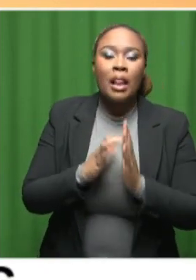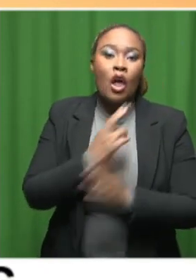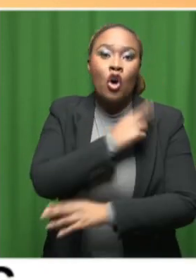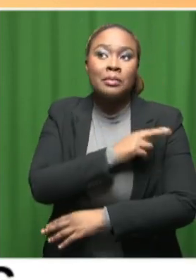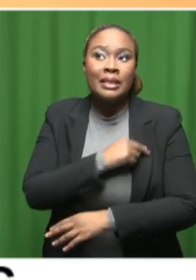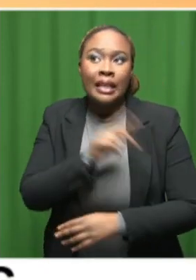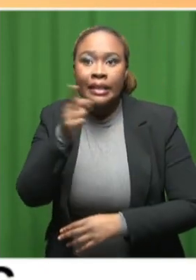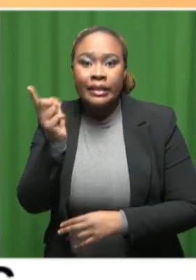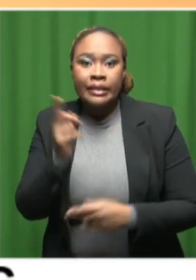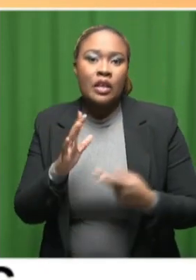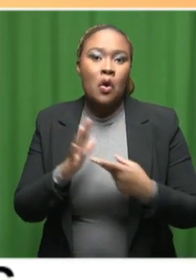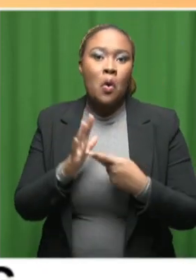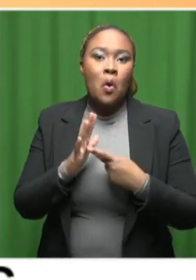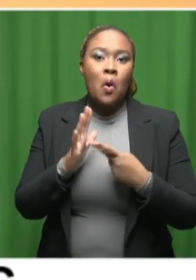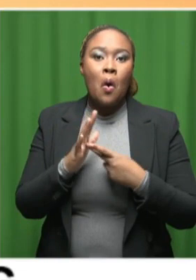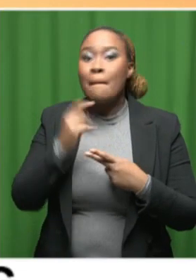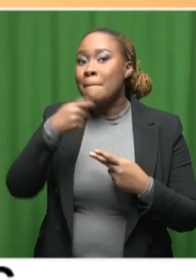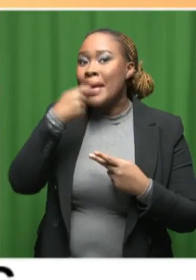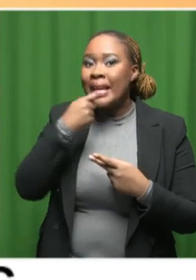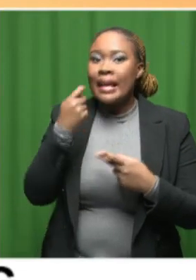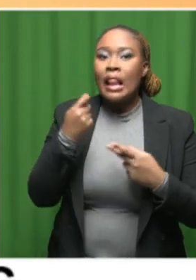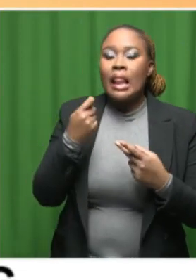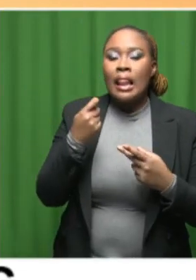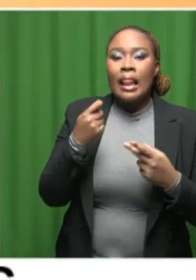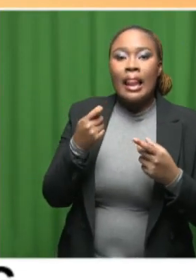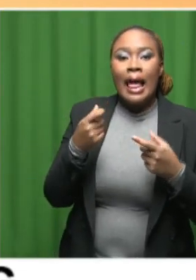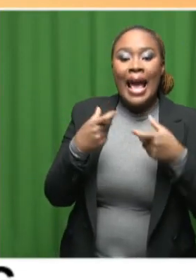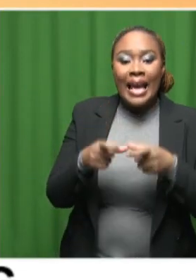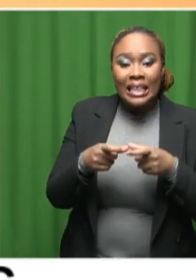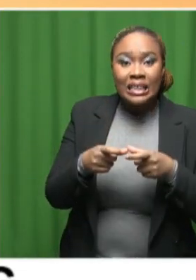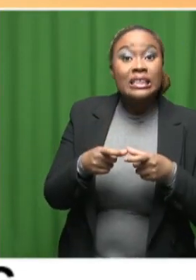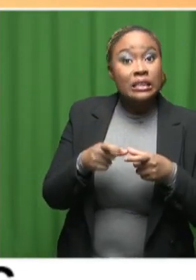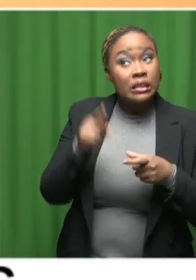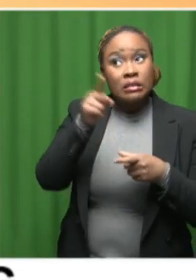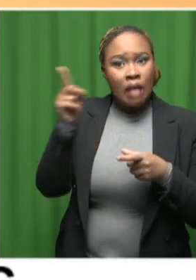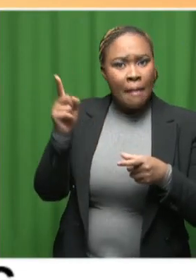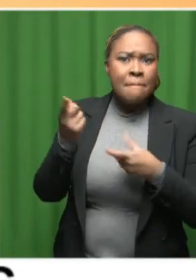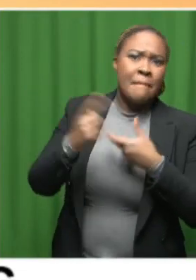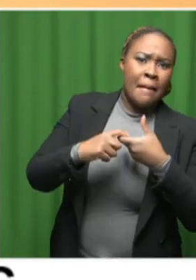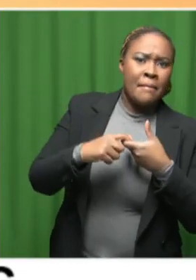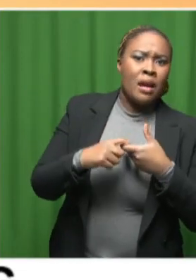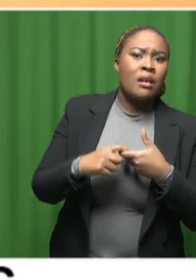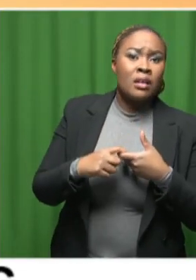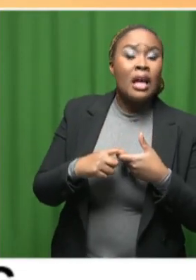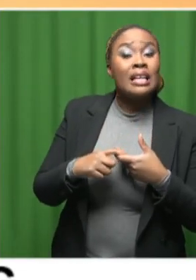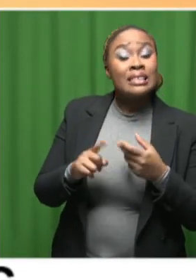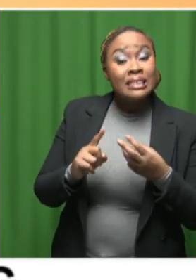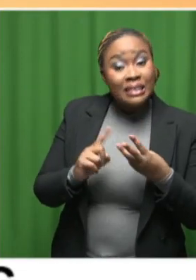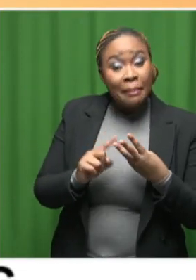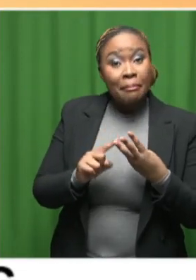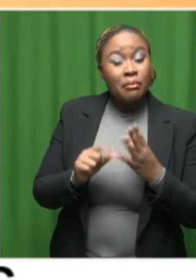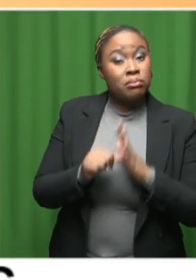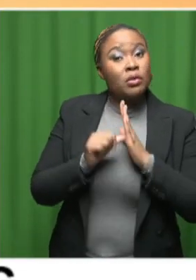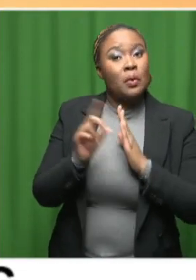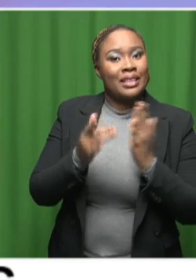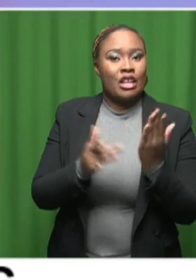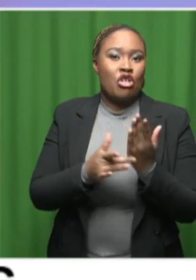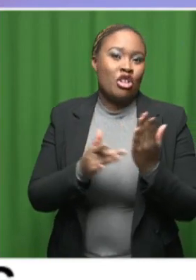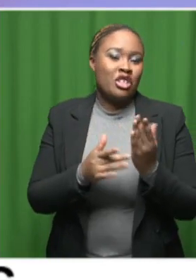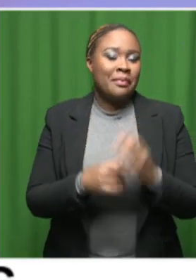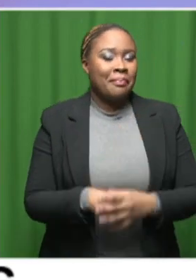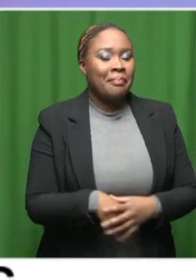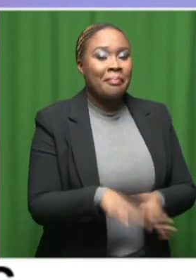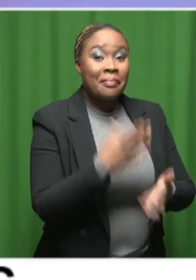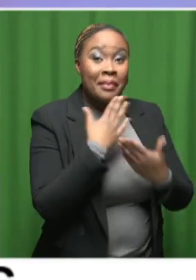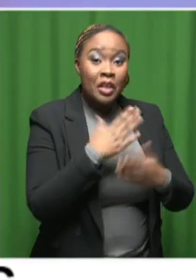hospitals, and similarly, there are digital technologies that can support in this space. All right, Dr. Khan, thank you so much for